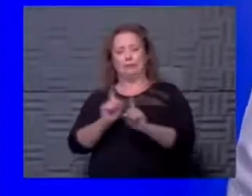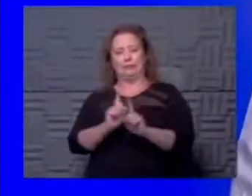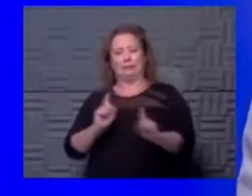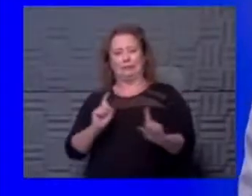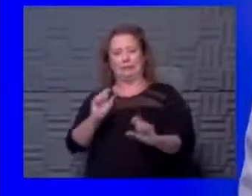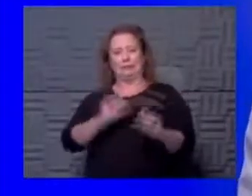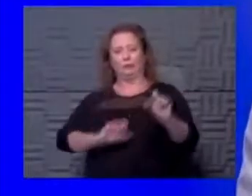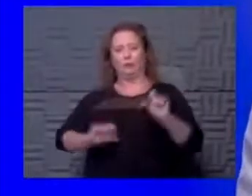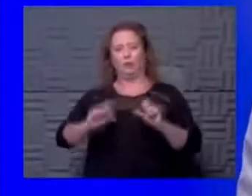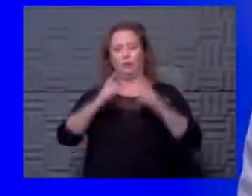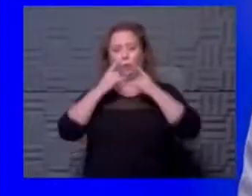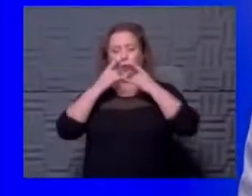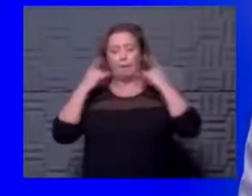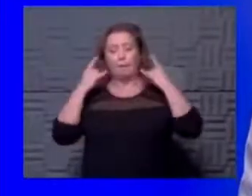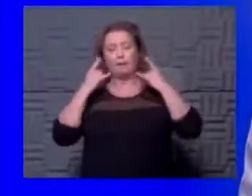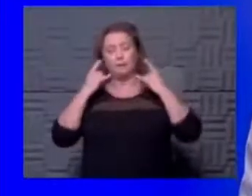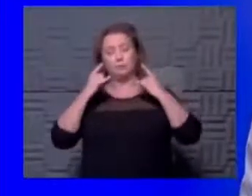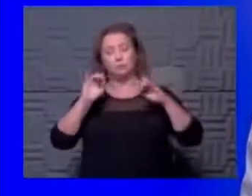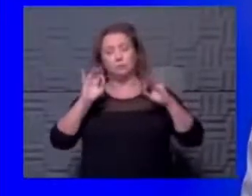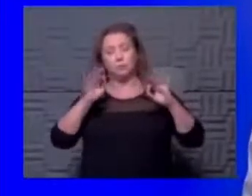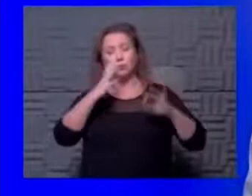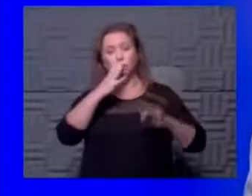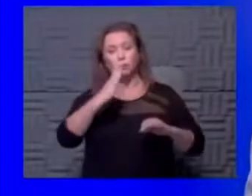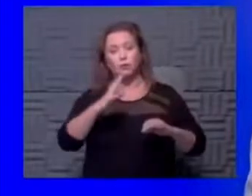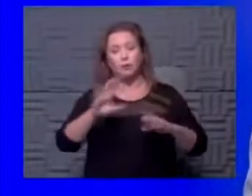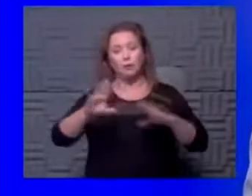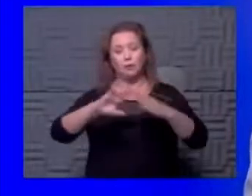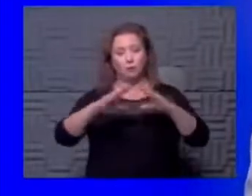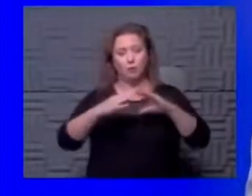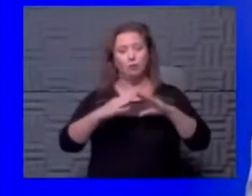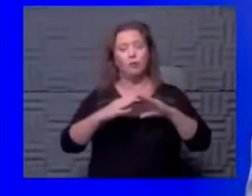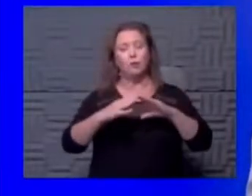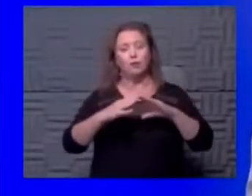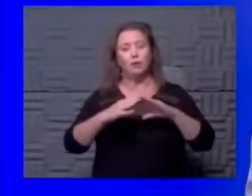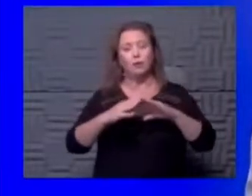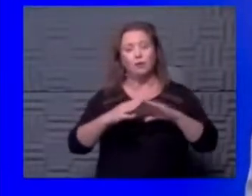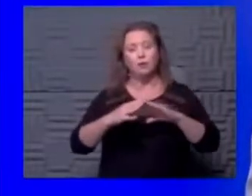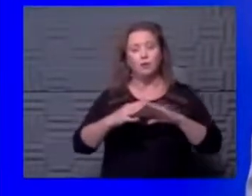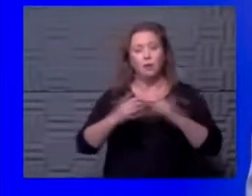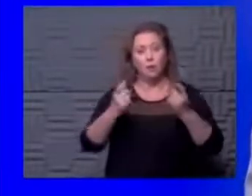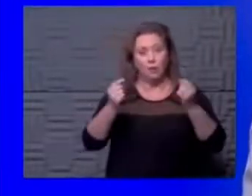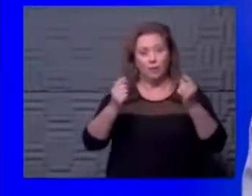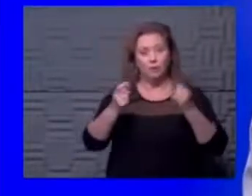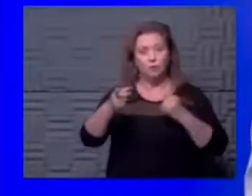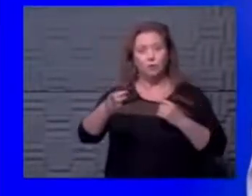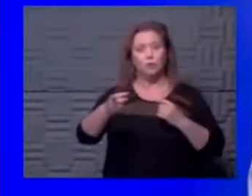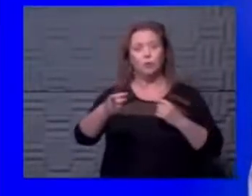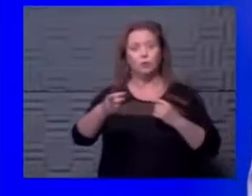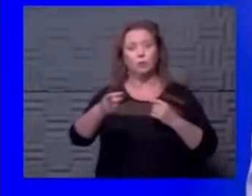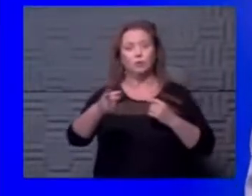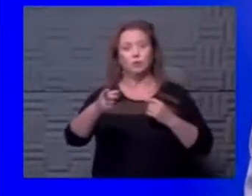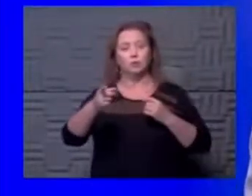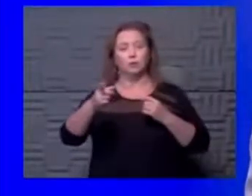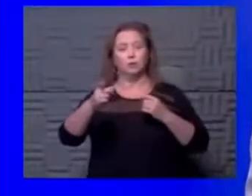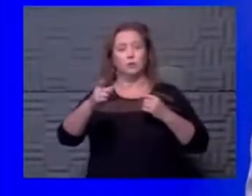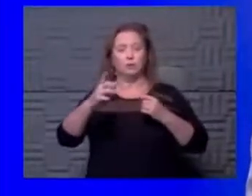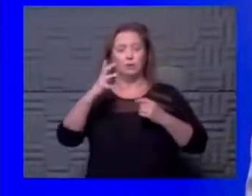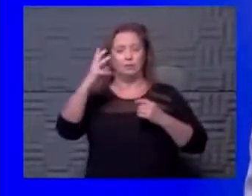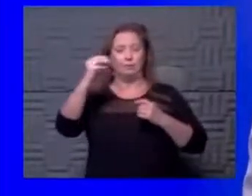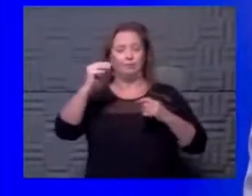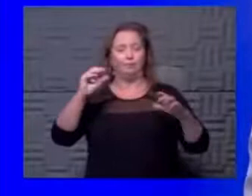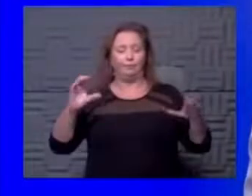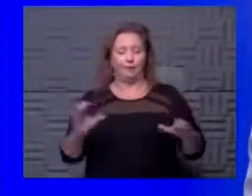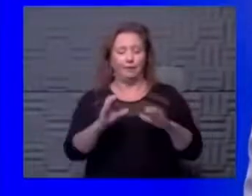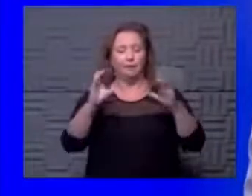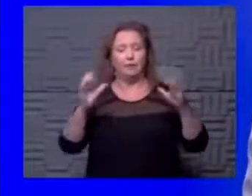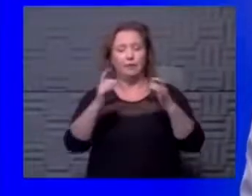distance. Wearing masks is very good in their community and what he's doing with some extracurricular activities, and